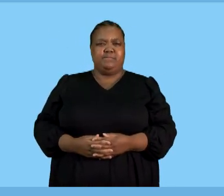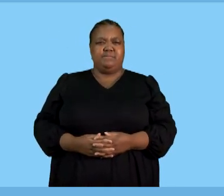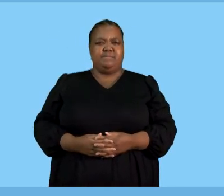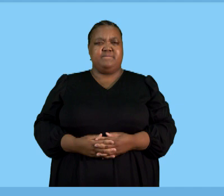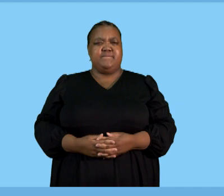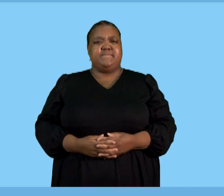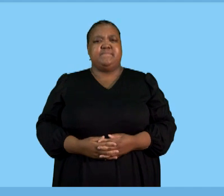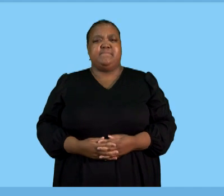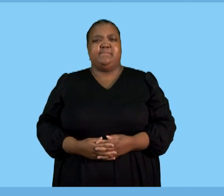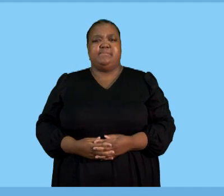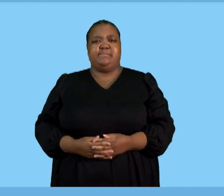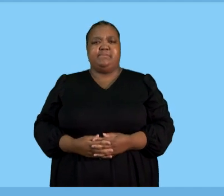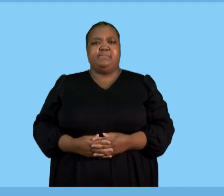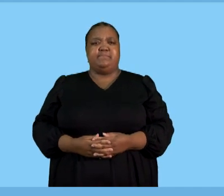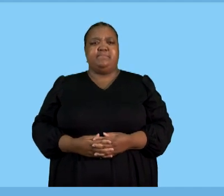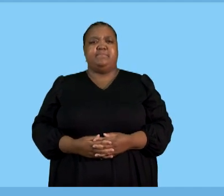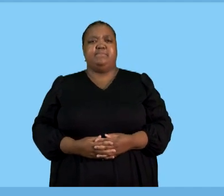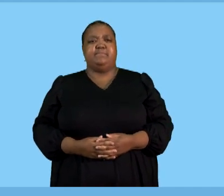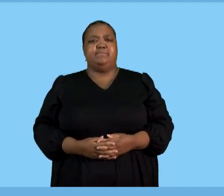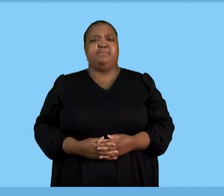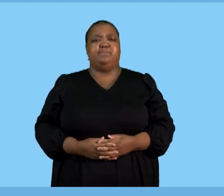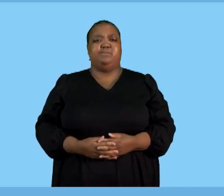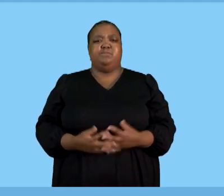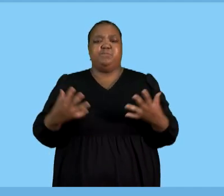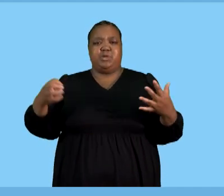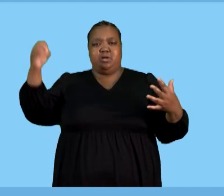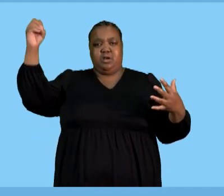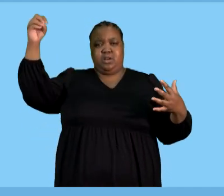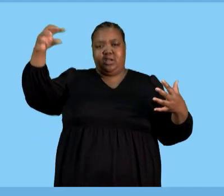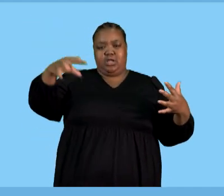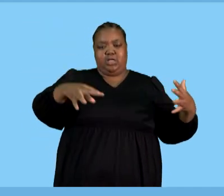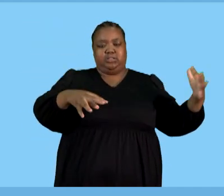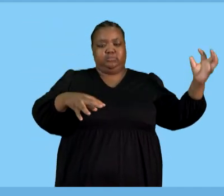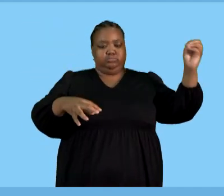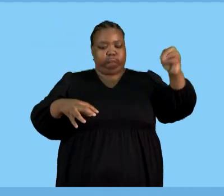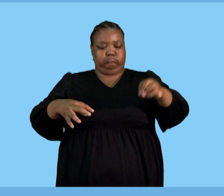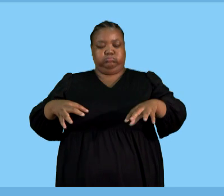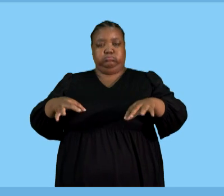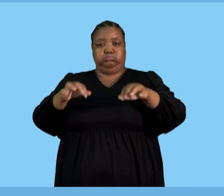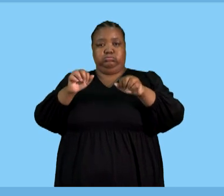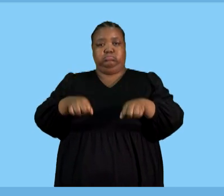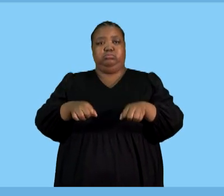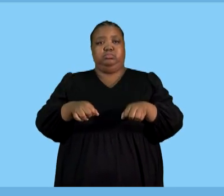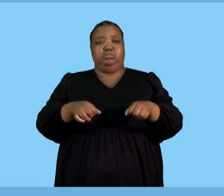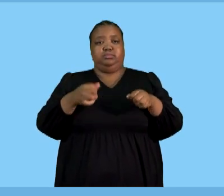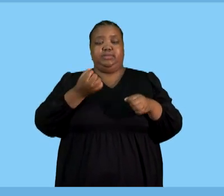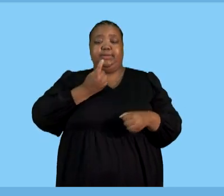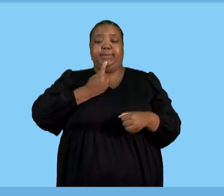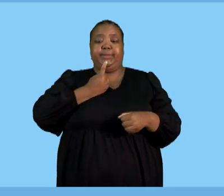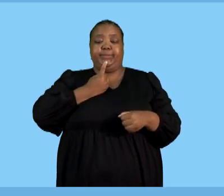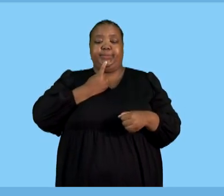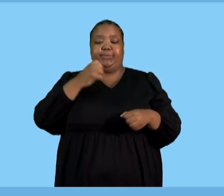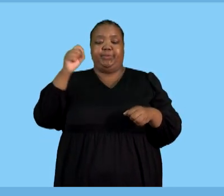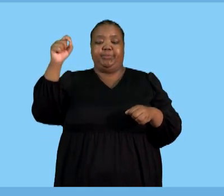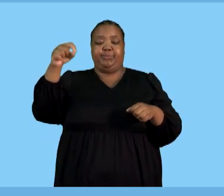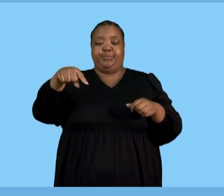Yeah, let's do that. So if the light is coming from the source, in this case being the